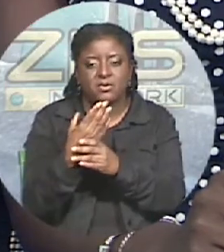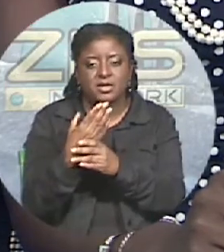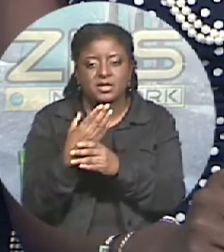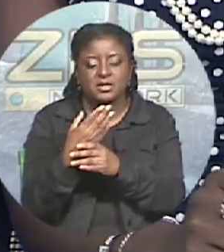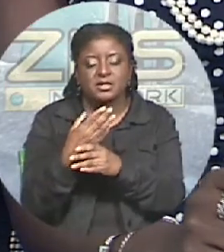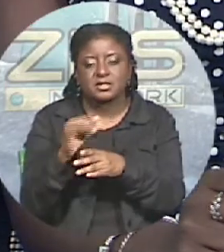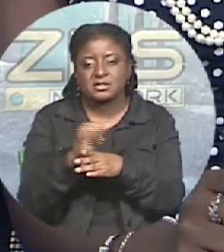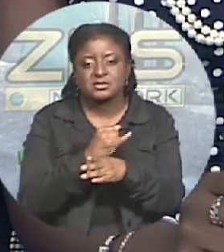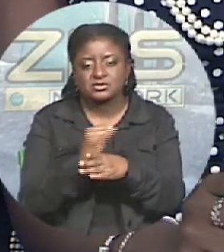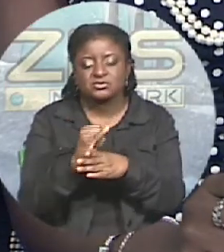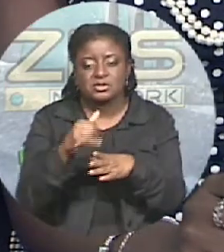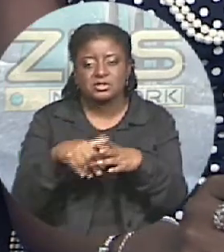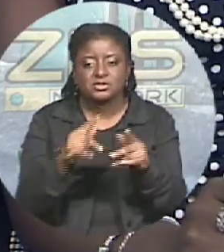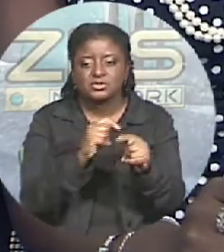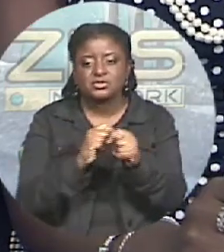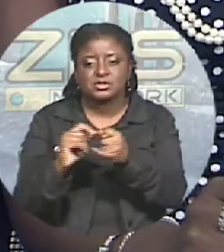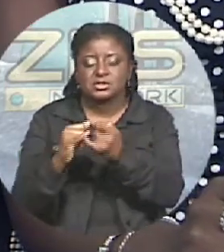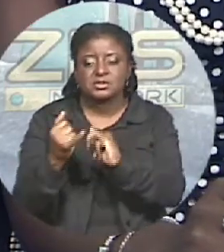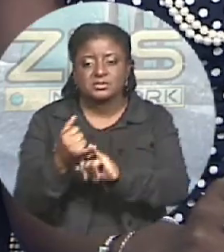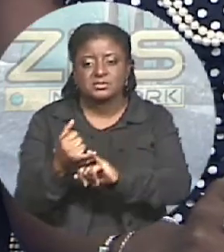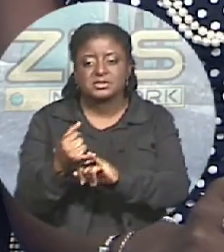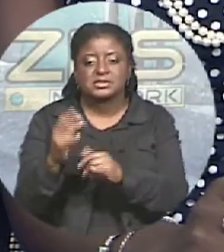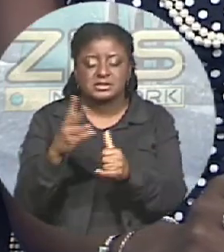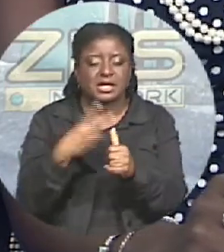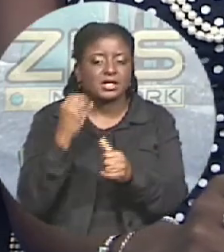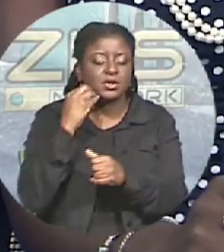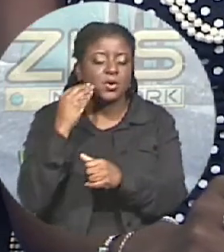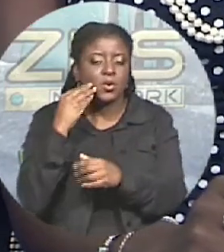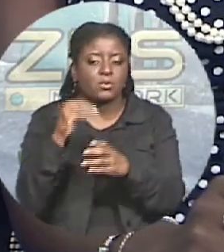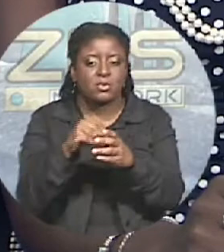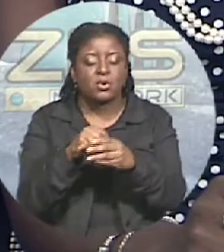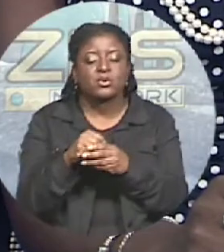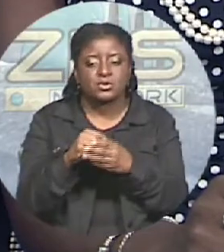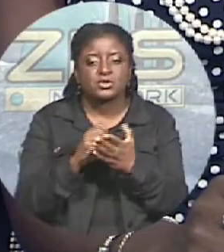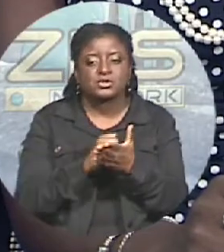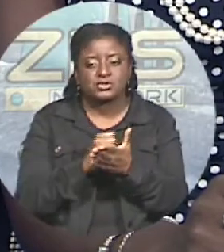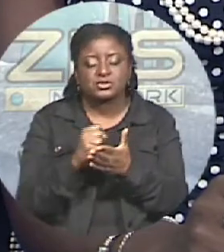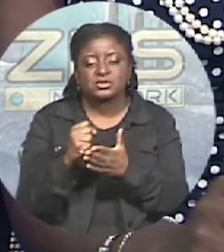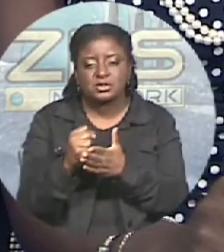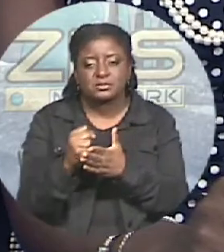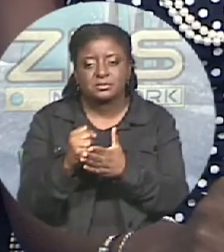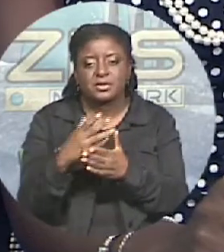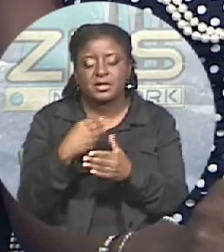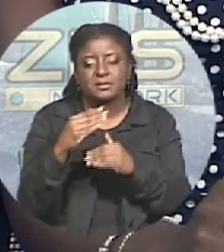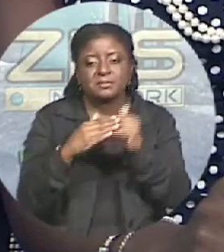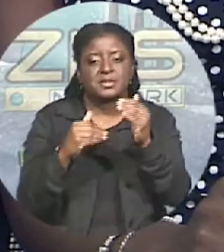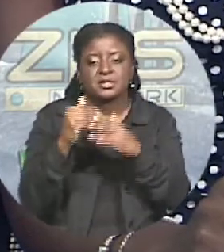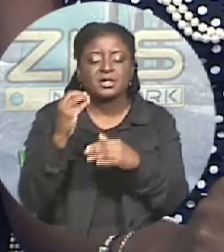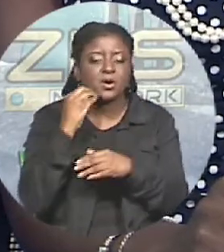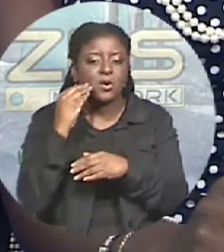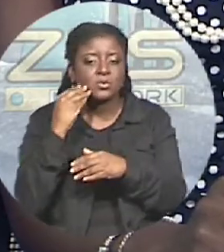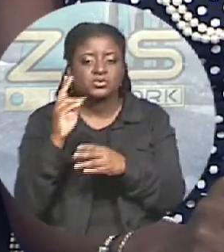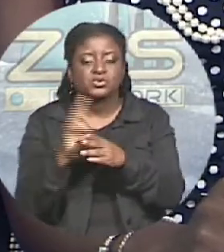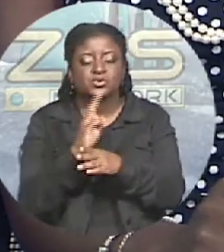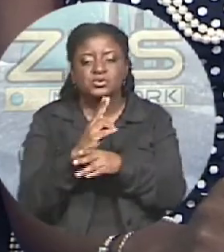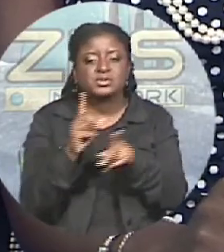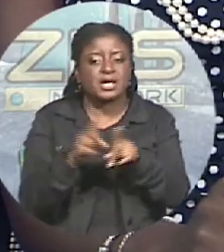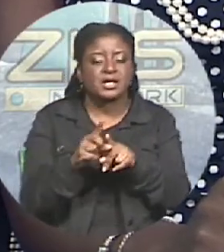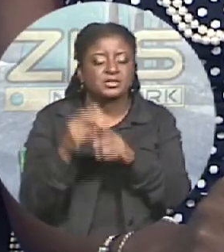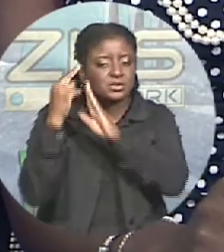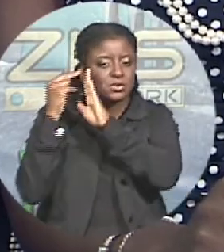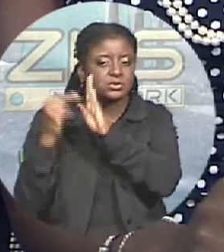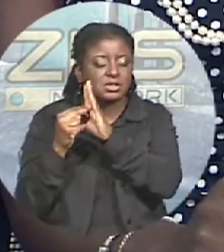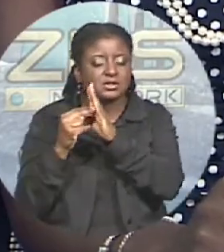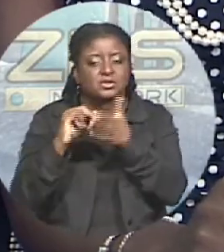market, where owners are taking advantage of family island exemptions and building homes they use as hotels. He says those unregulated homes